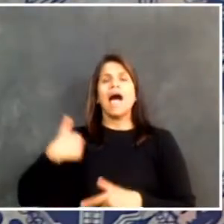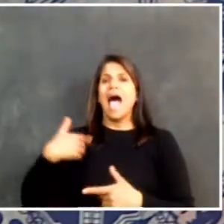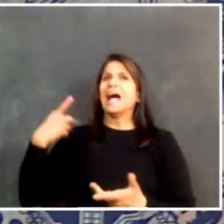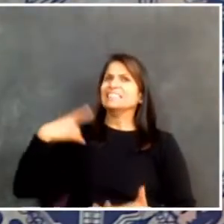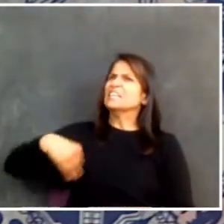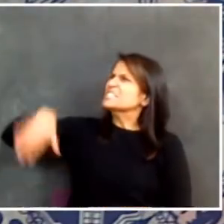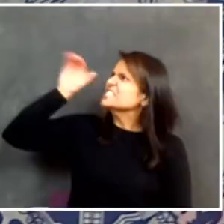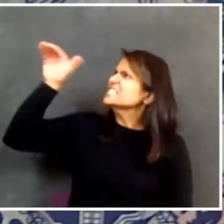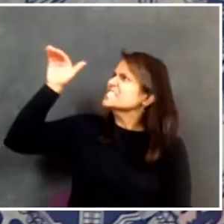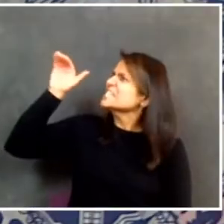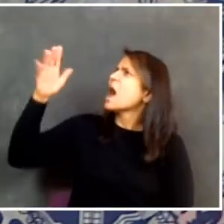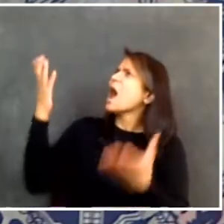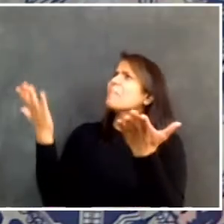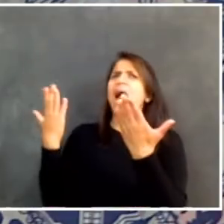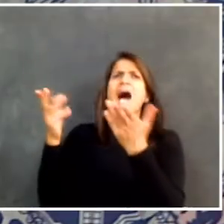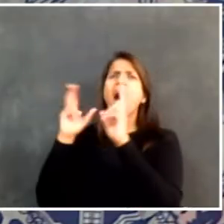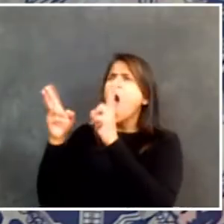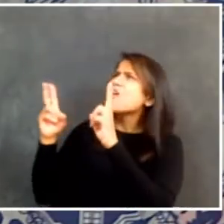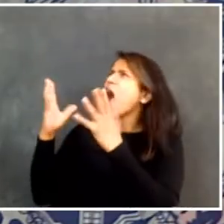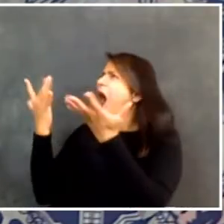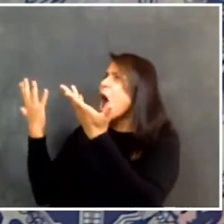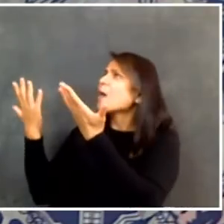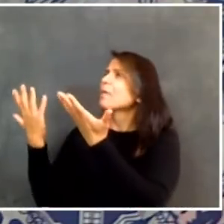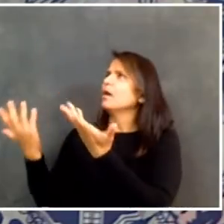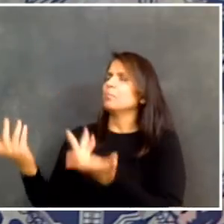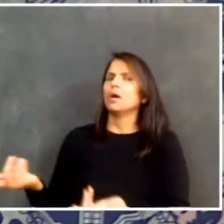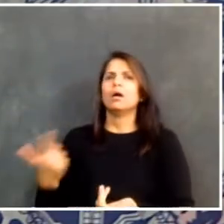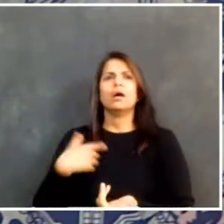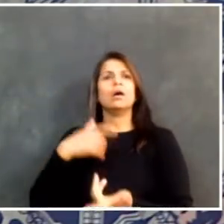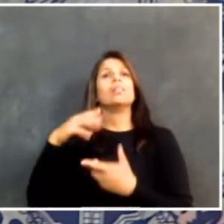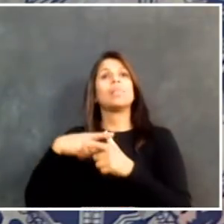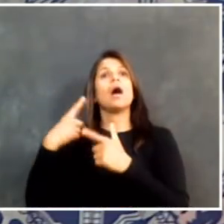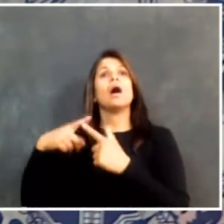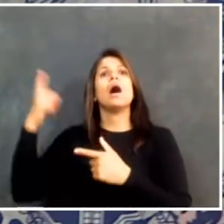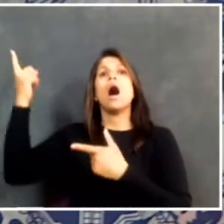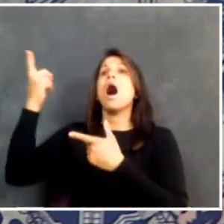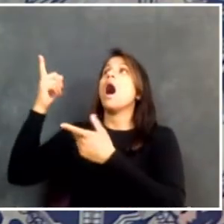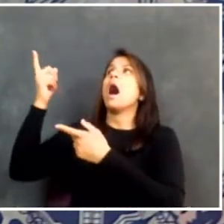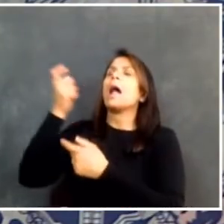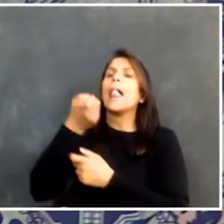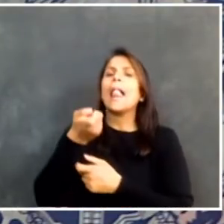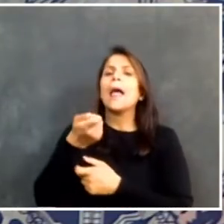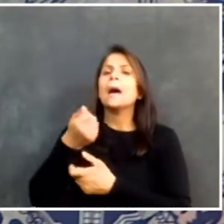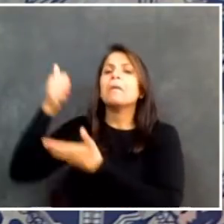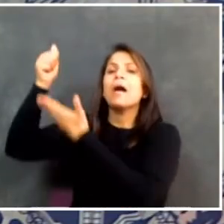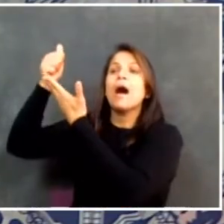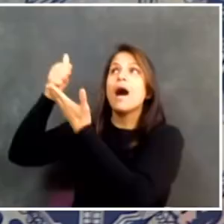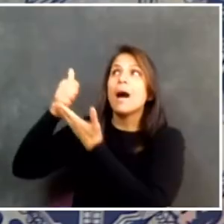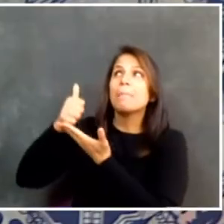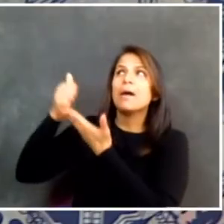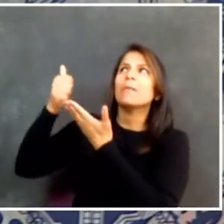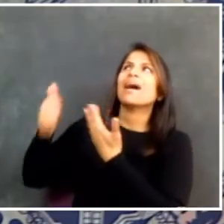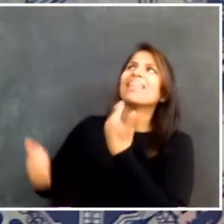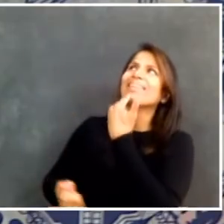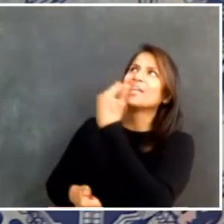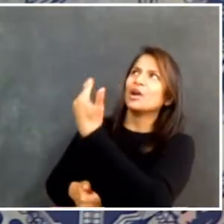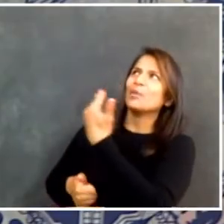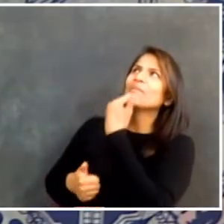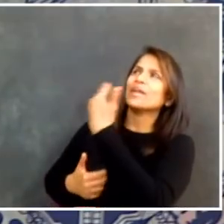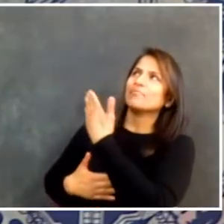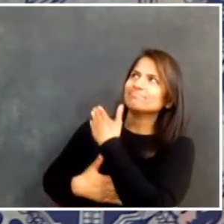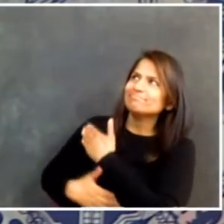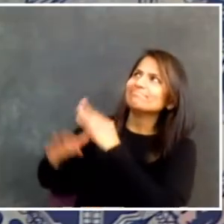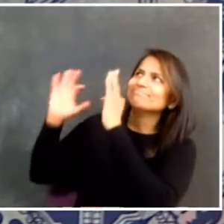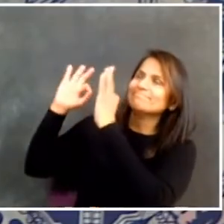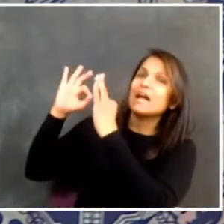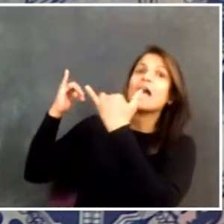and tell the Republican Senate that they have to pass a stimulus that will make New York City whole, that will make New York State whole, that will make all the other cities